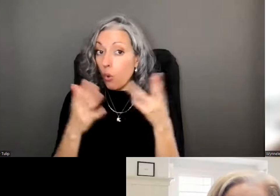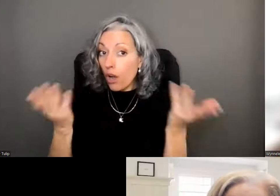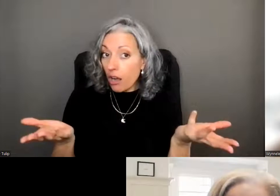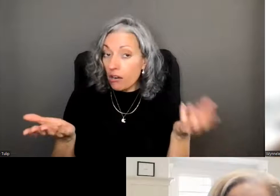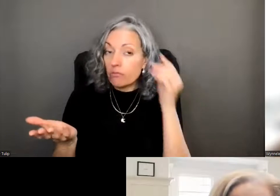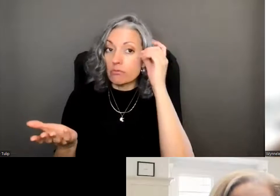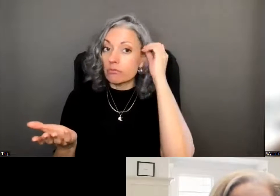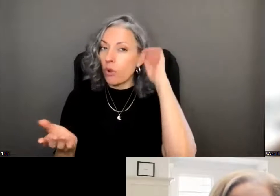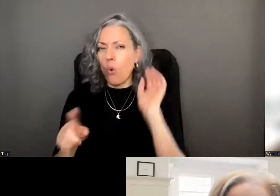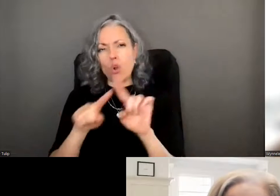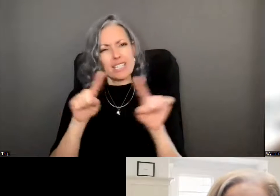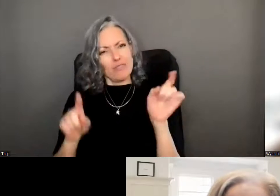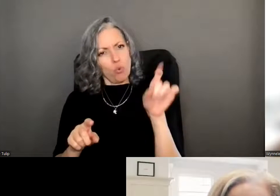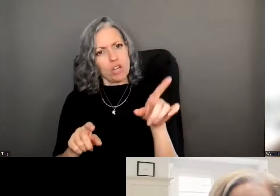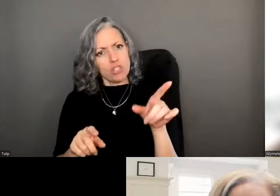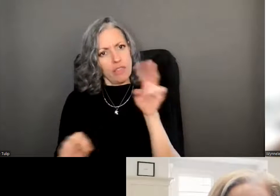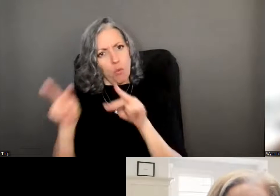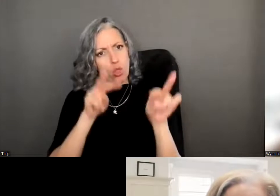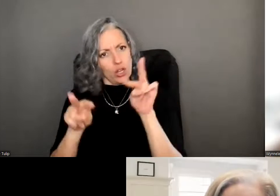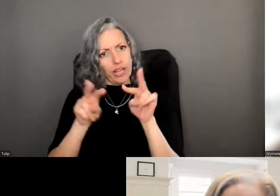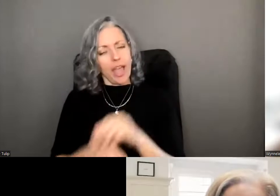is it a different question that we're?